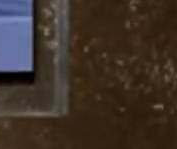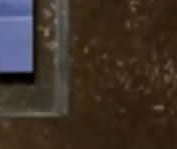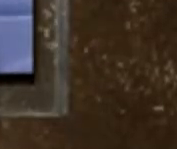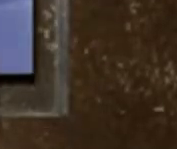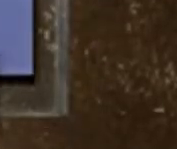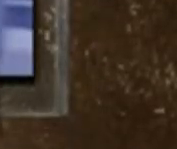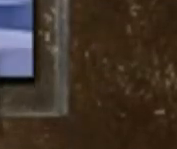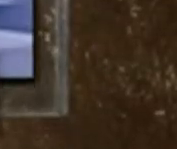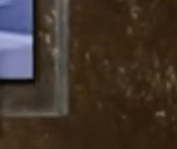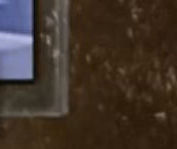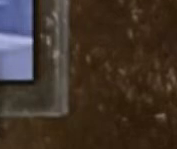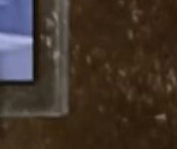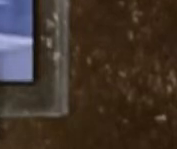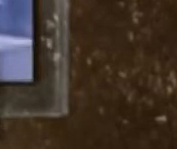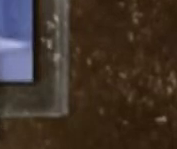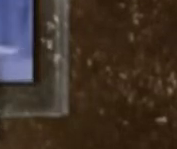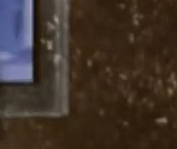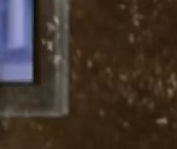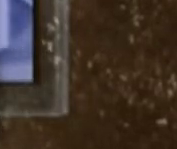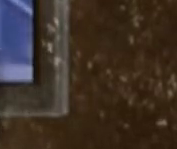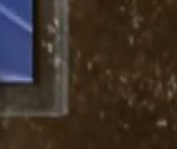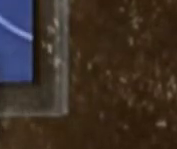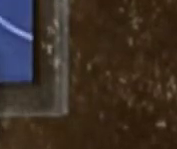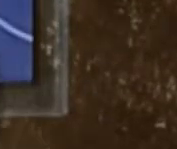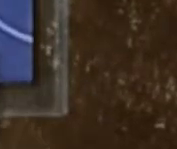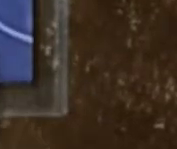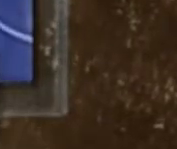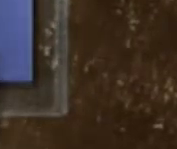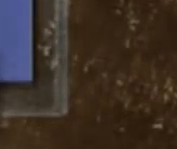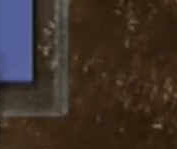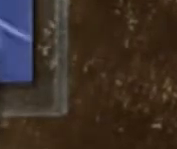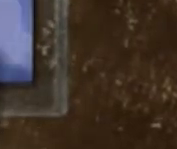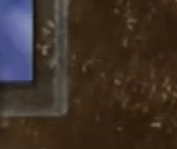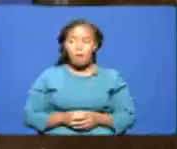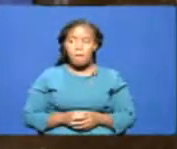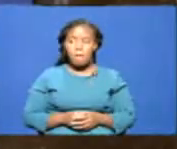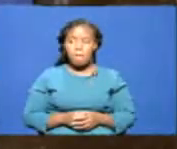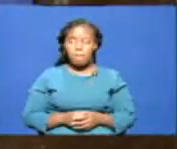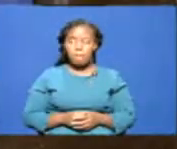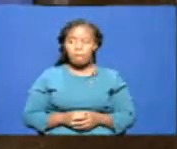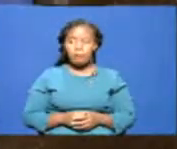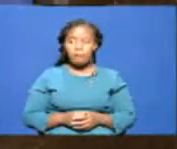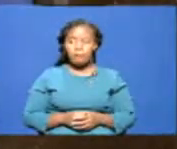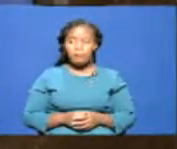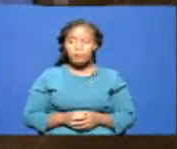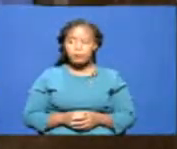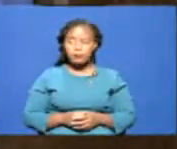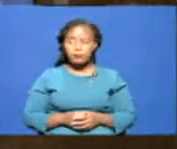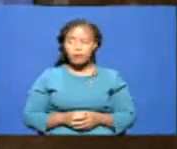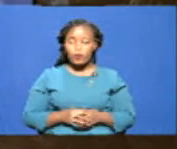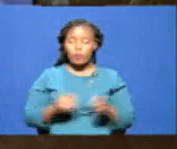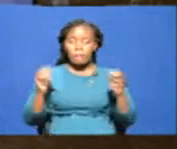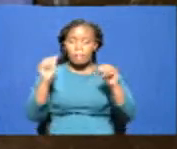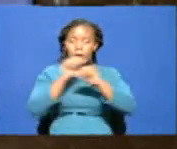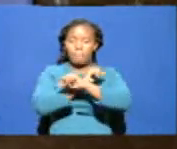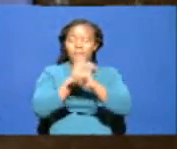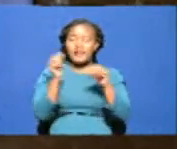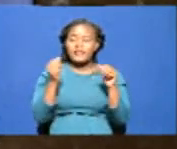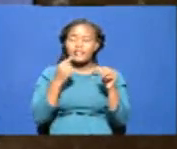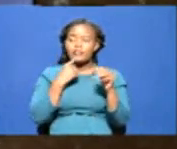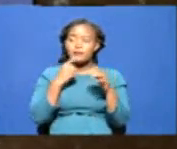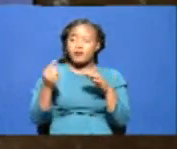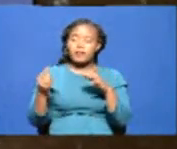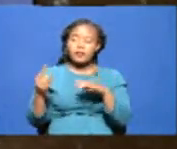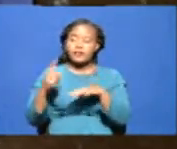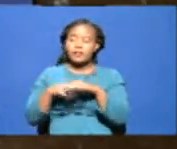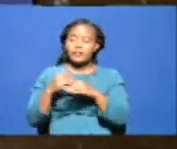Sasa rais amekwenda kuweka jiwe la msingi kabla ya kutoa hotuba na kuwazungumzia wananchi